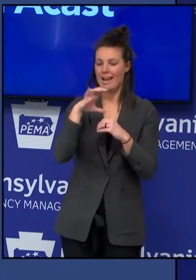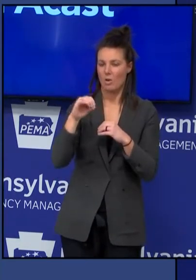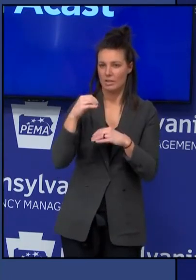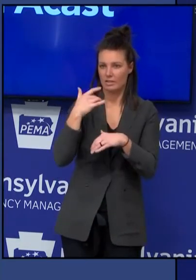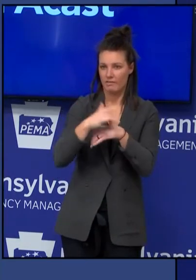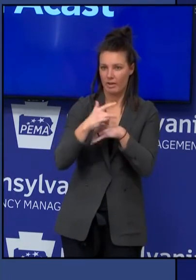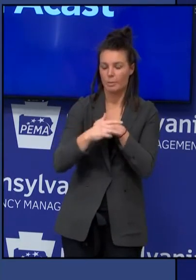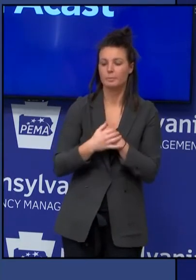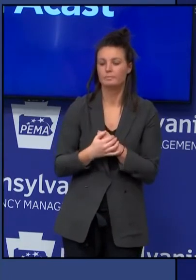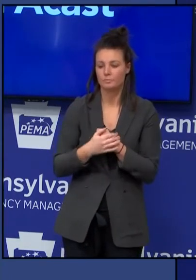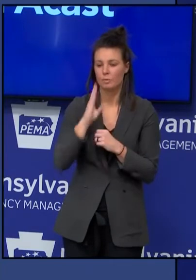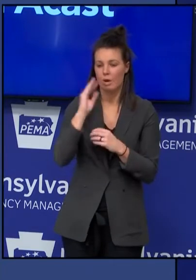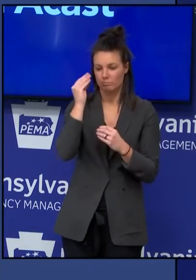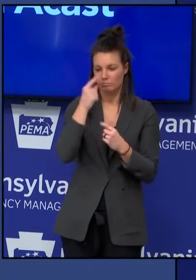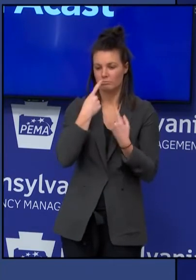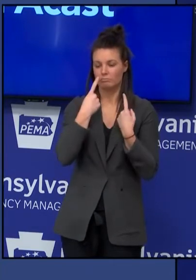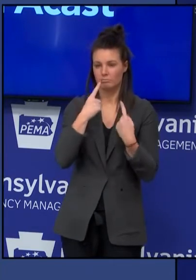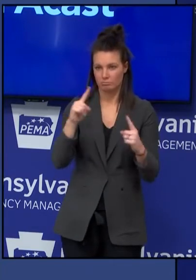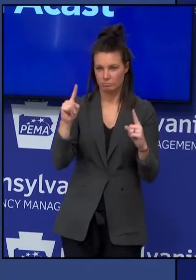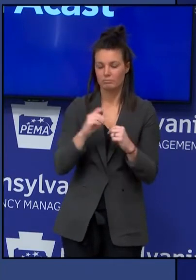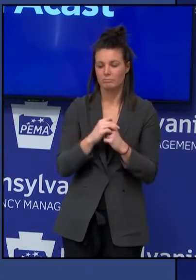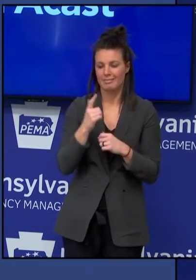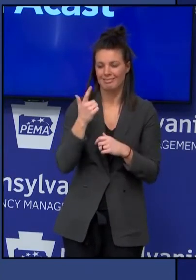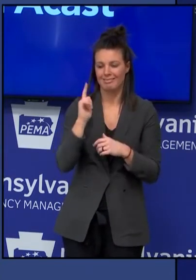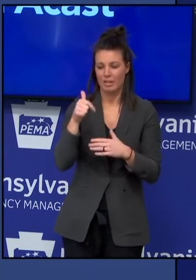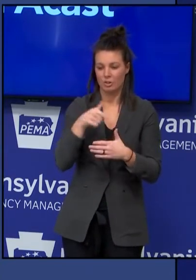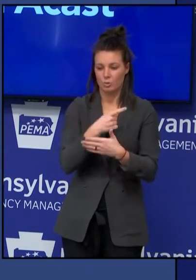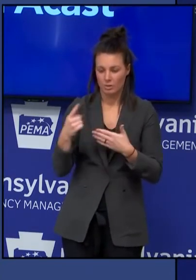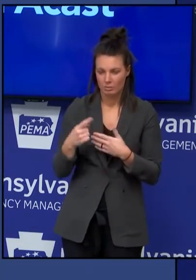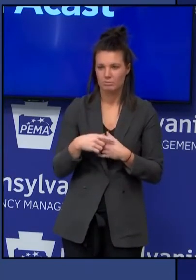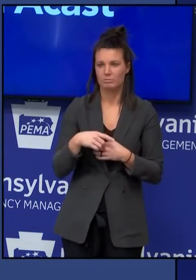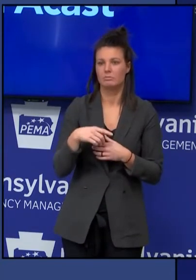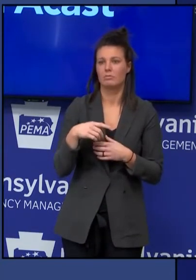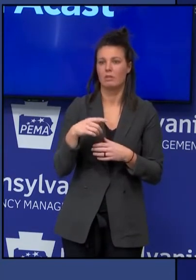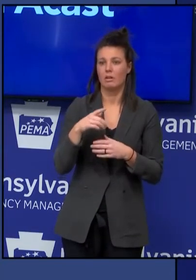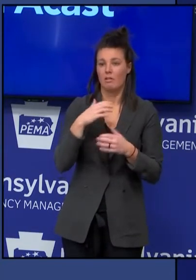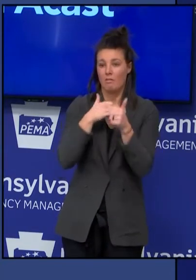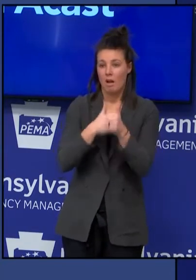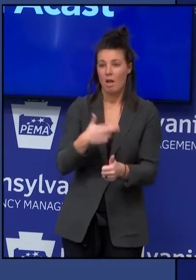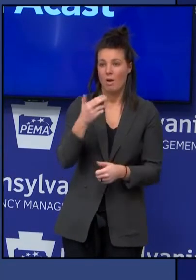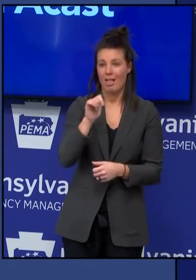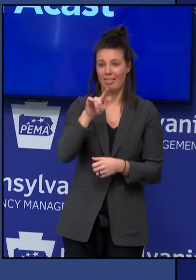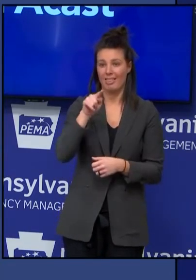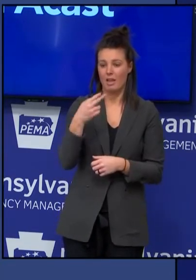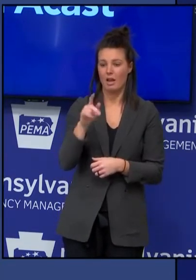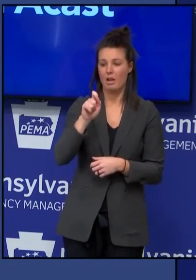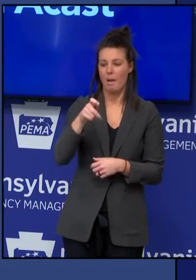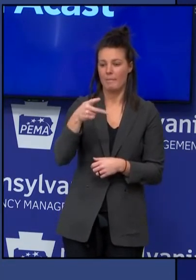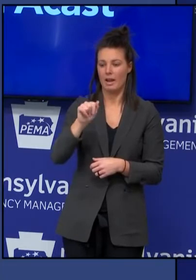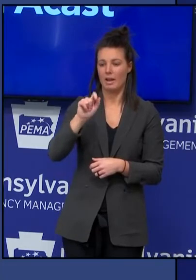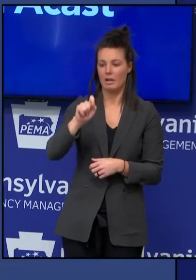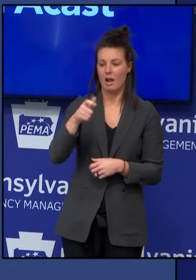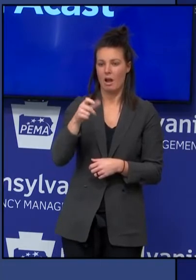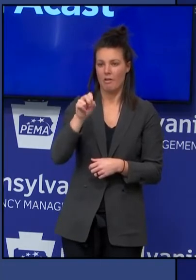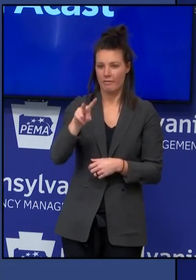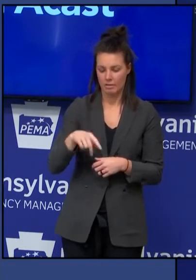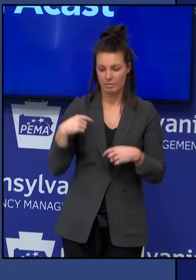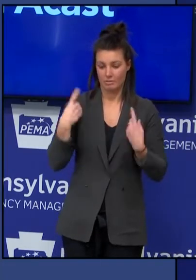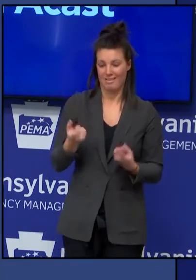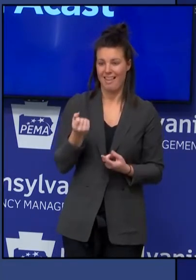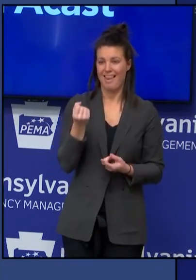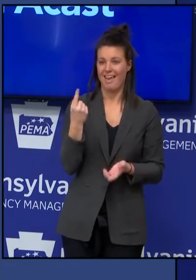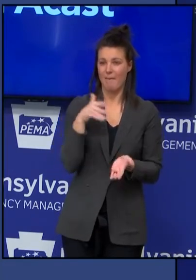these free clinics is available on the department's website at health.pa.gov. To date, over 11 million test